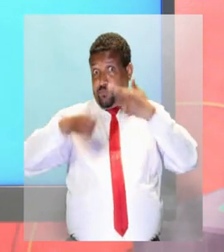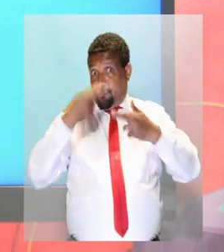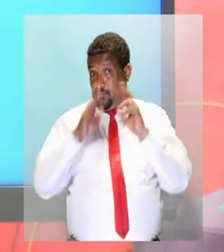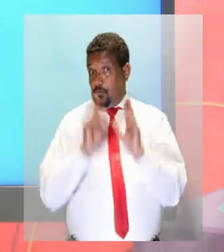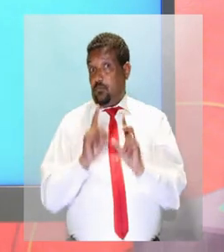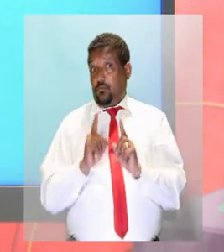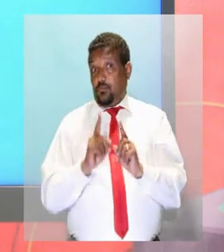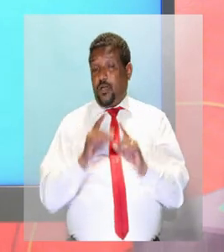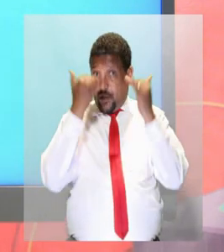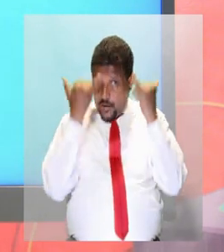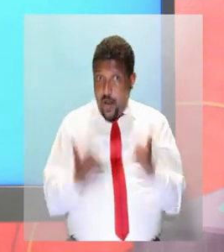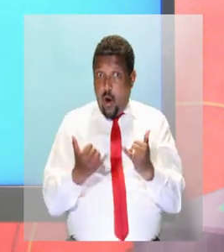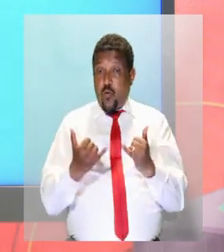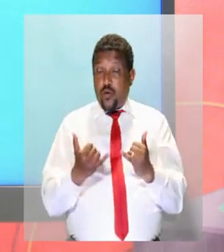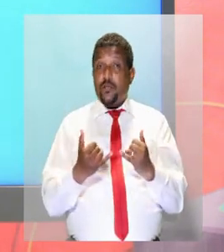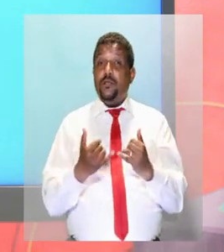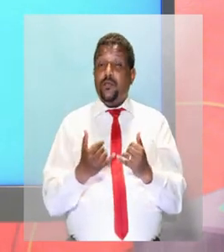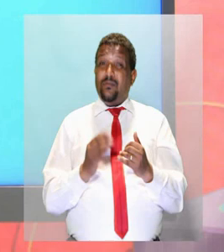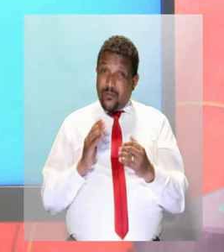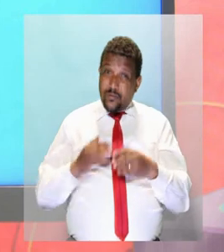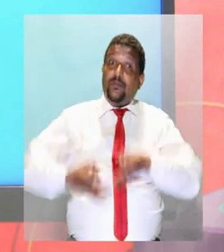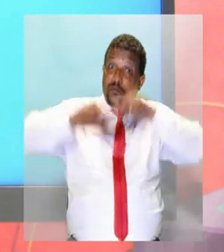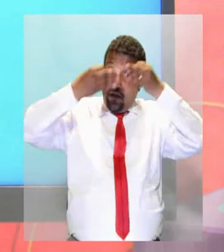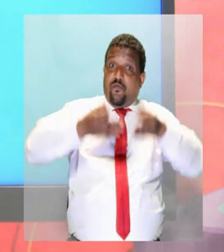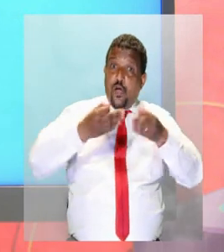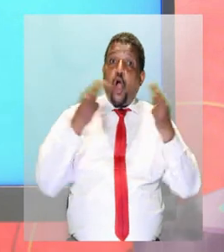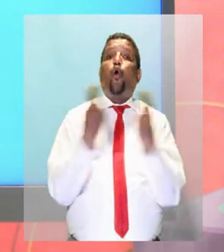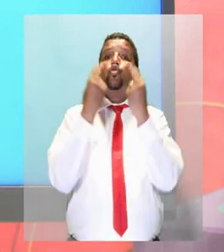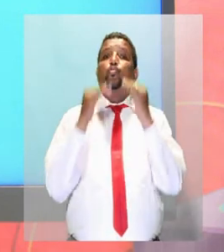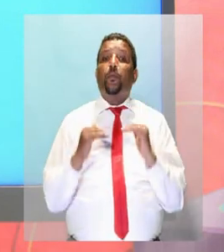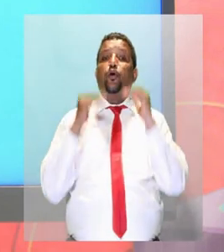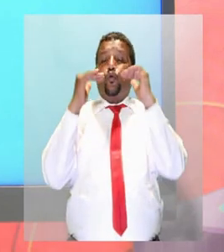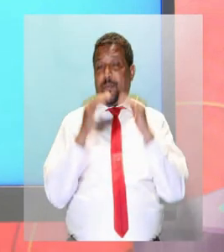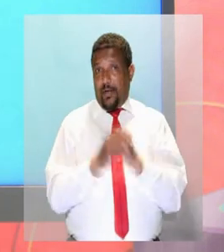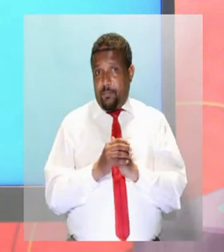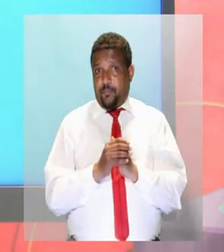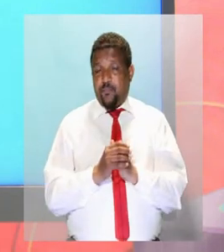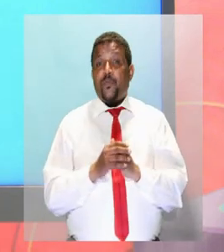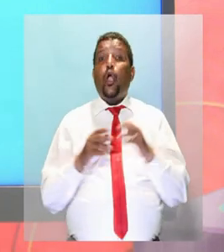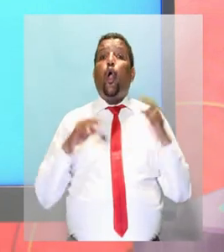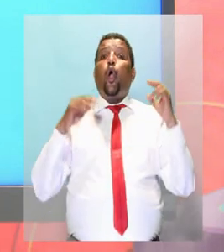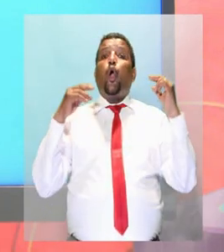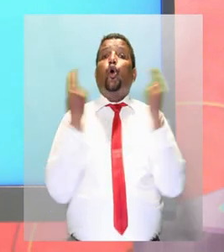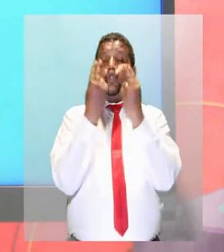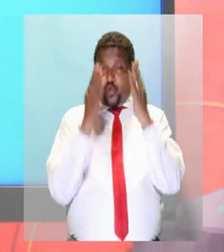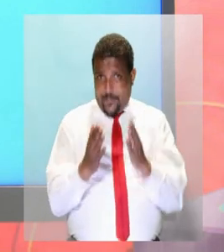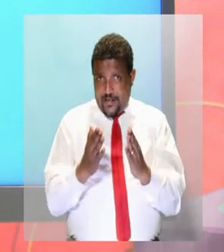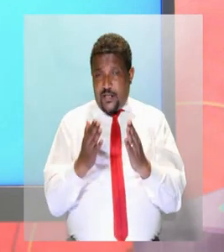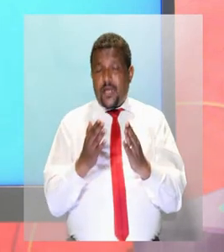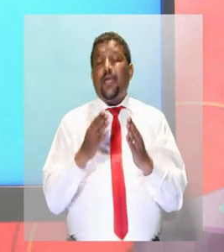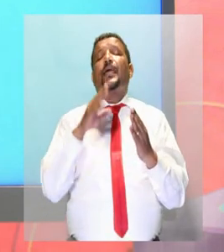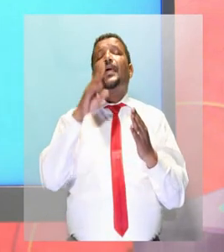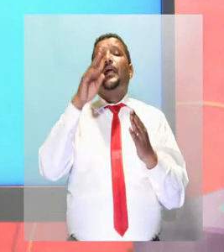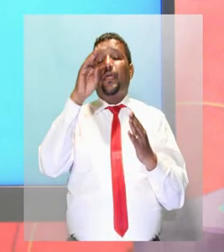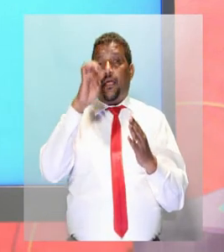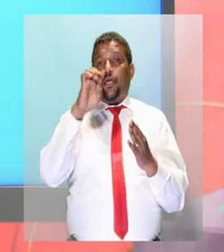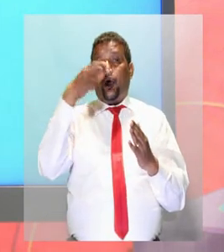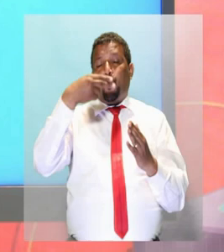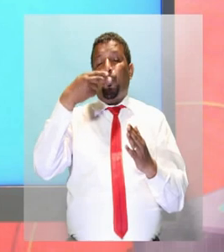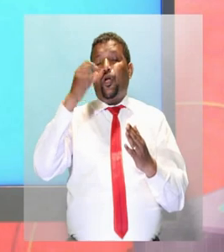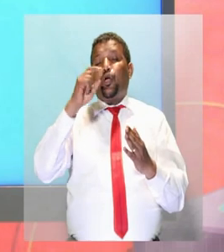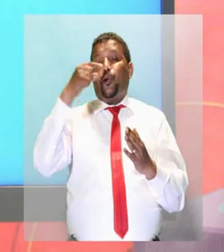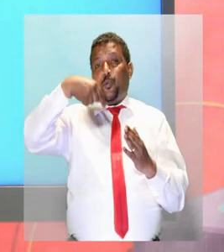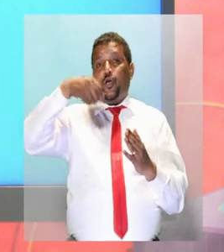These are the relationships. Now, let's rush to the consumer equilibrium. The consumer equilibrium